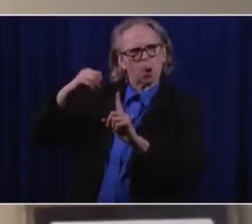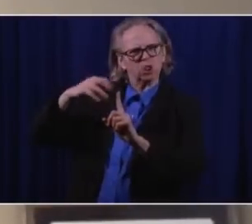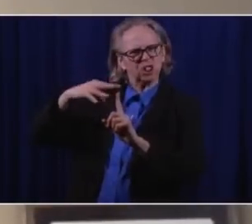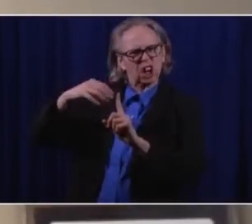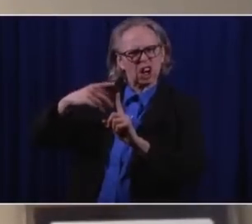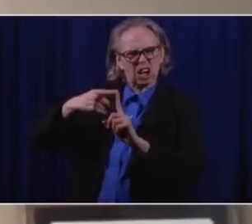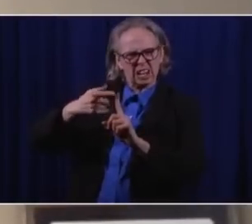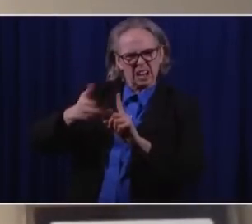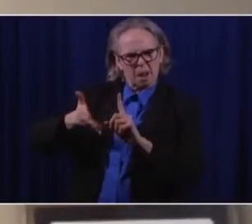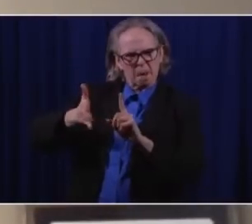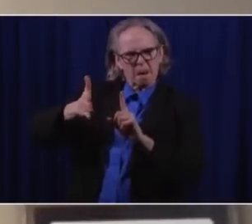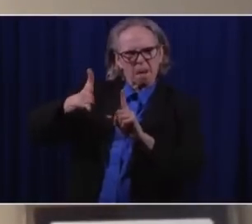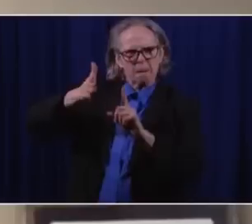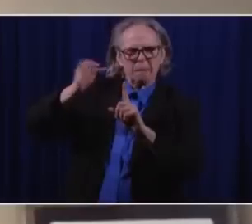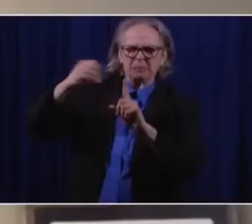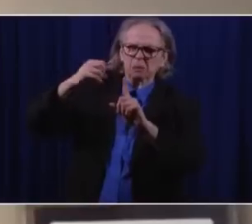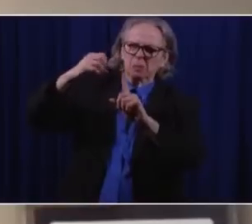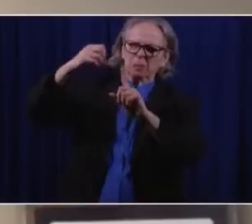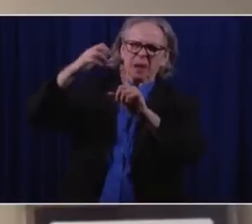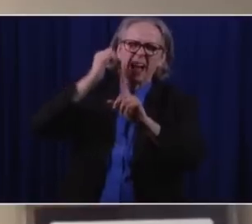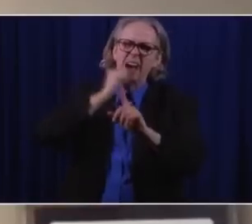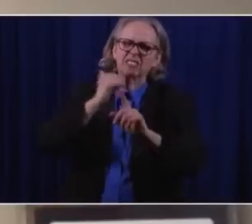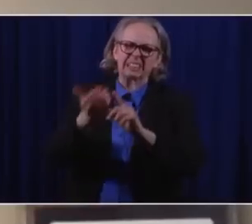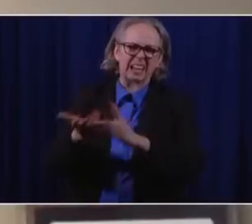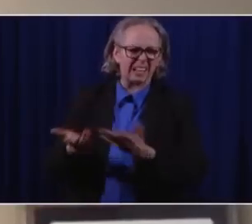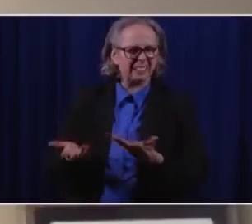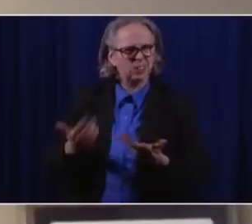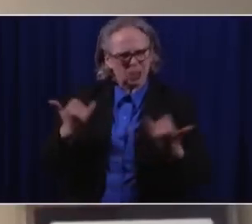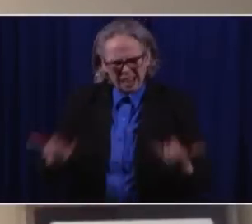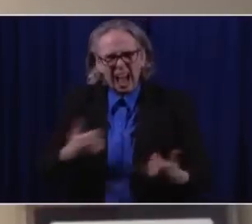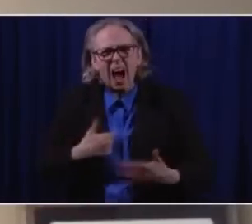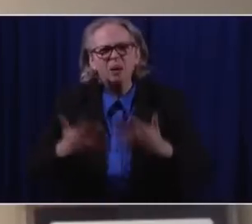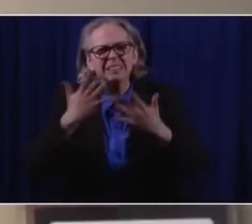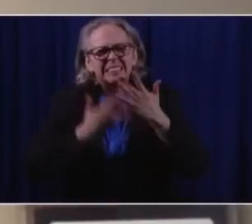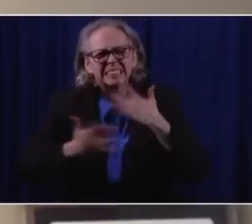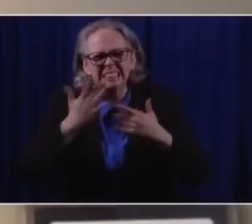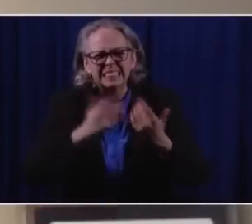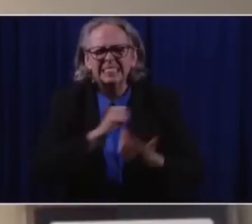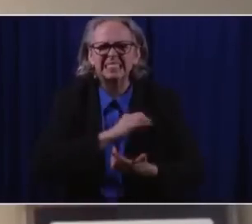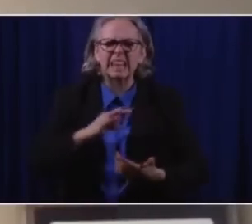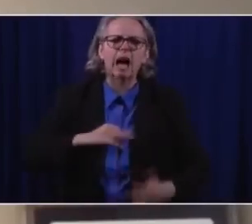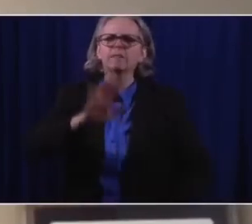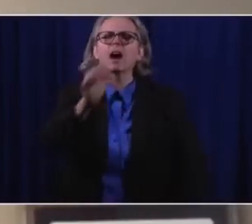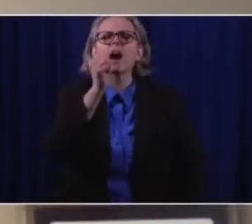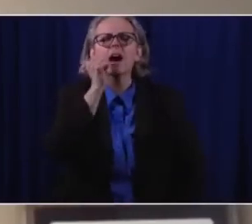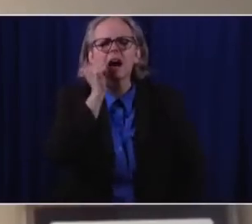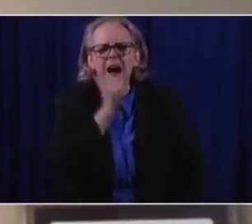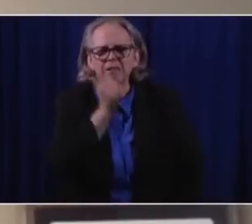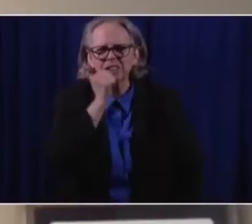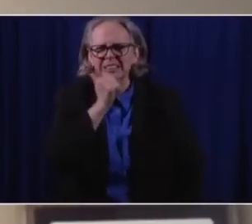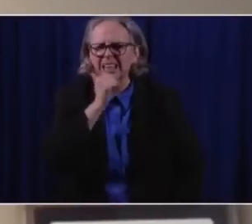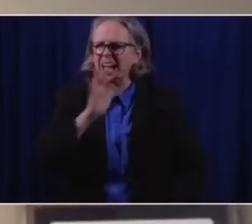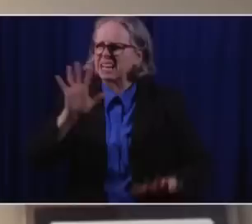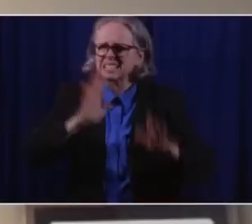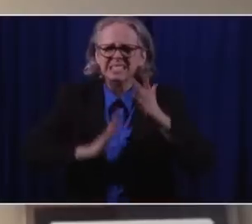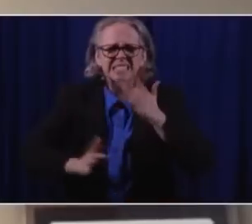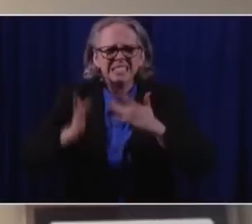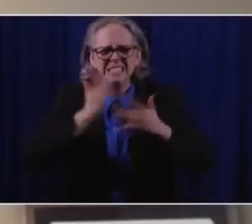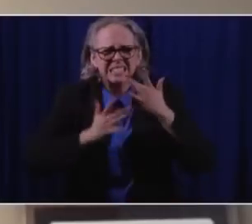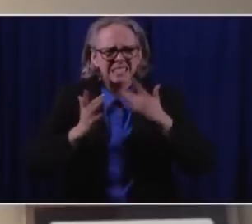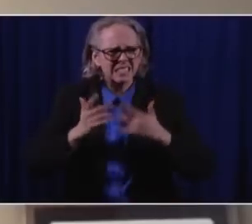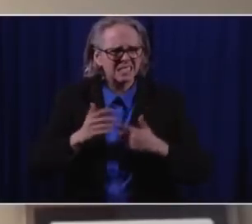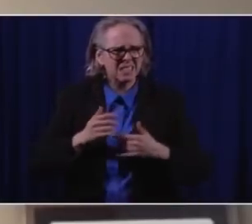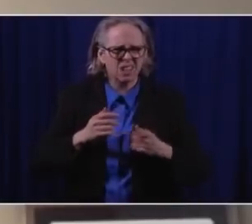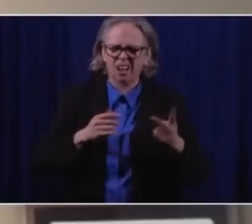shift and sometimes hour by hour basis every single day. I know that there are those watching that will say this is